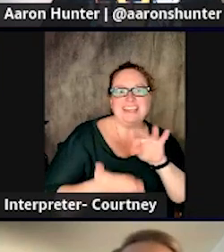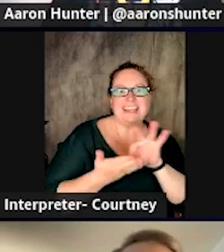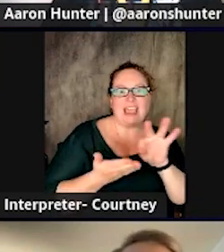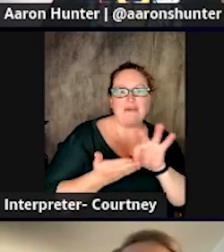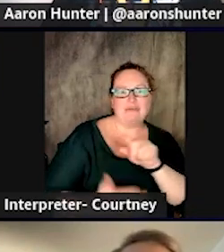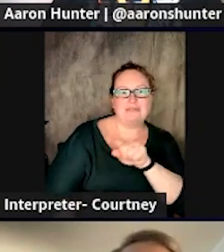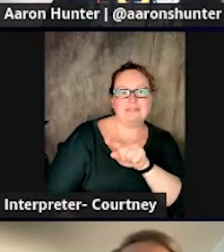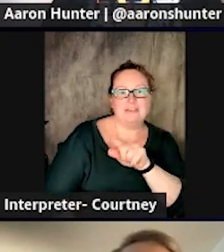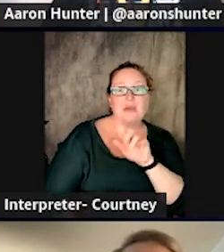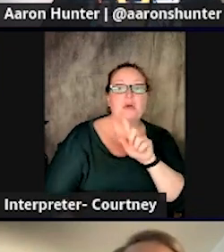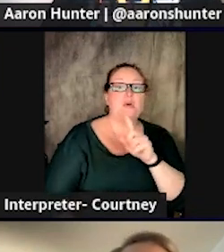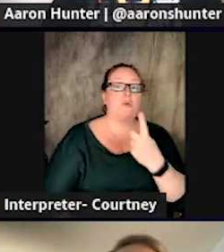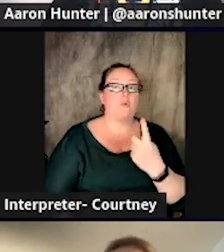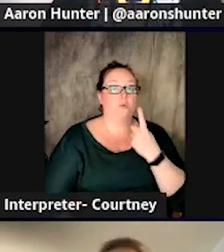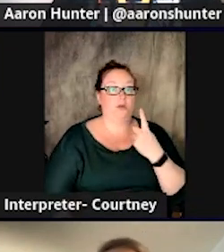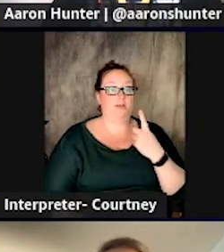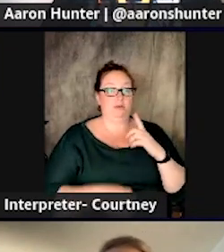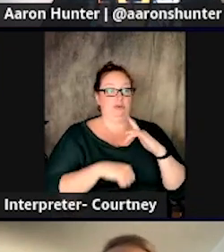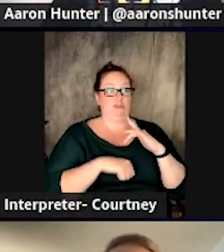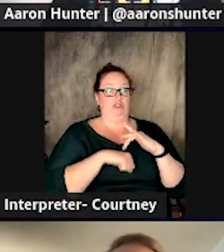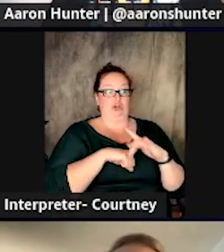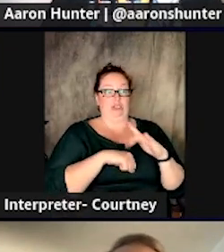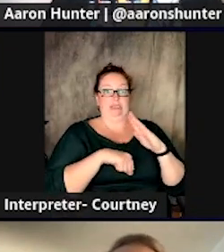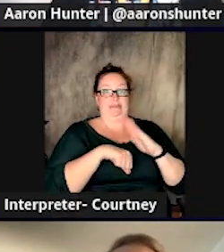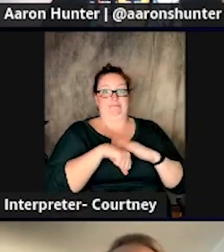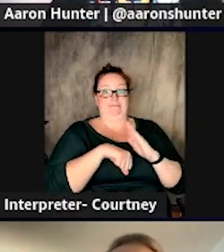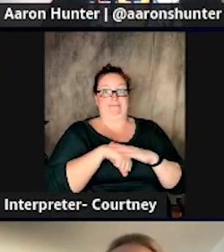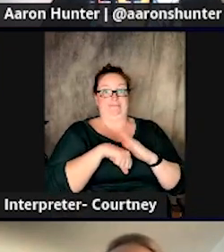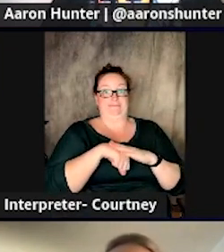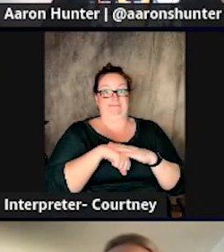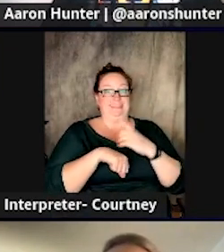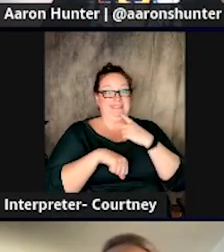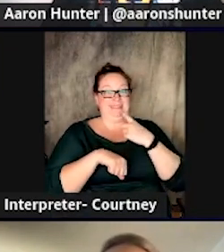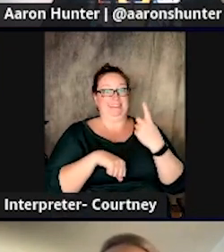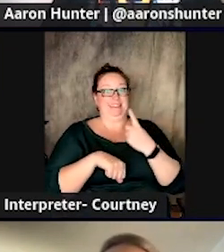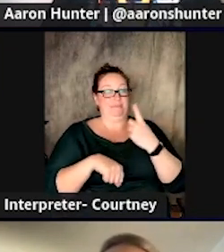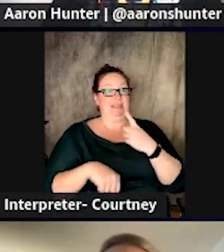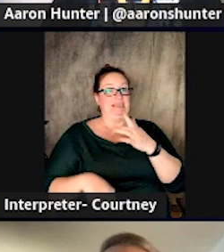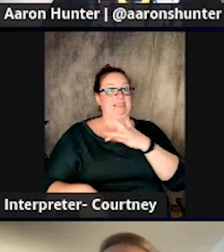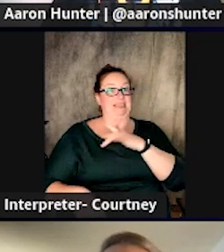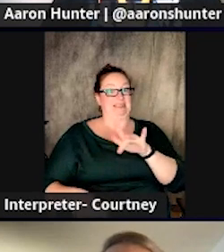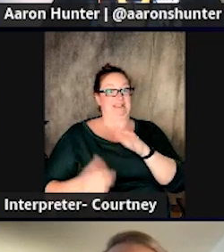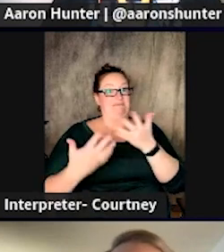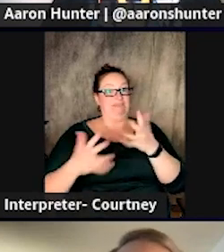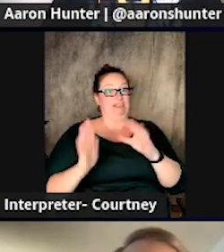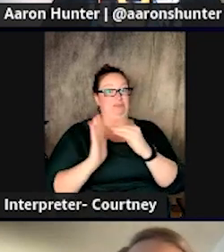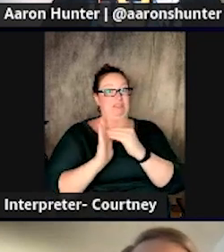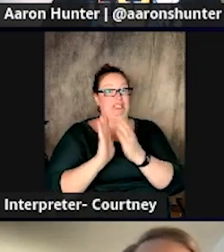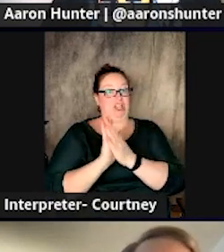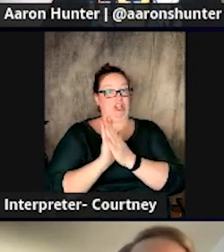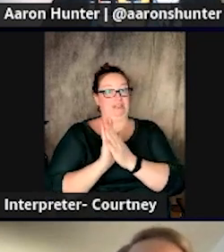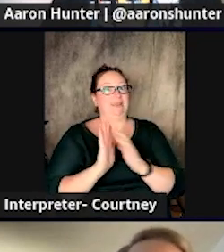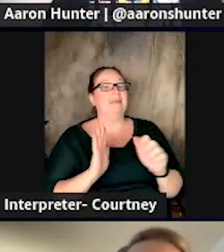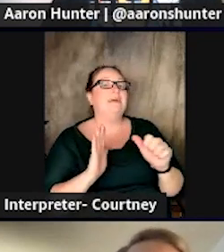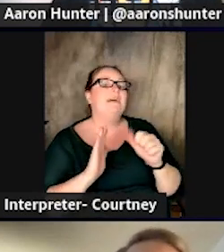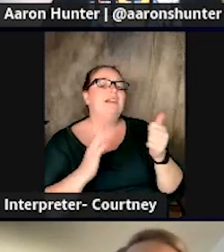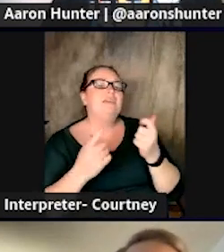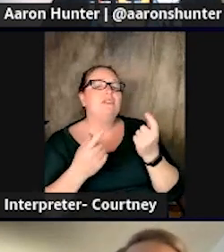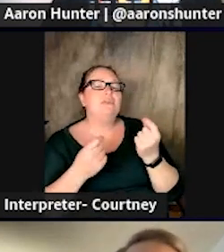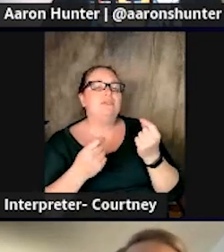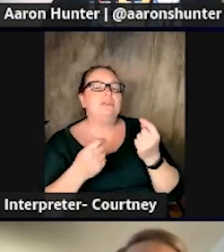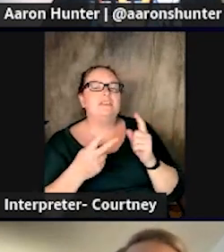early indication of like, hey, something sensitive has been logged. Another action you can take is we're